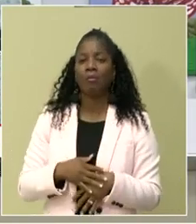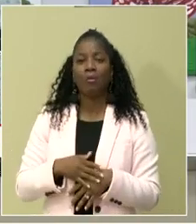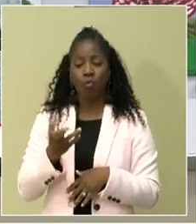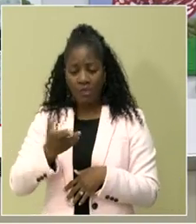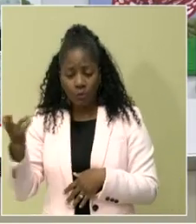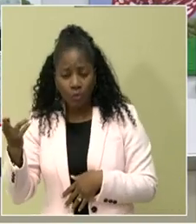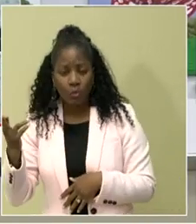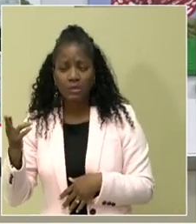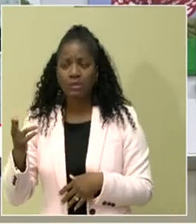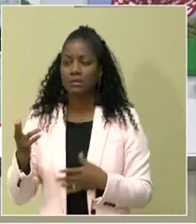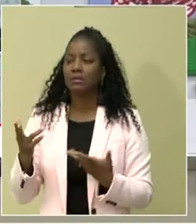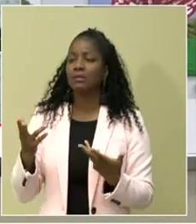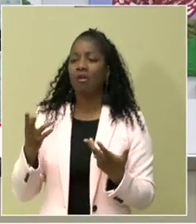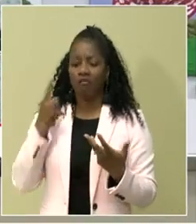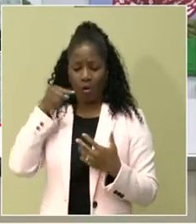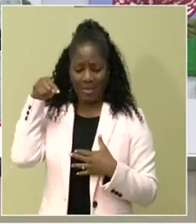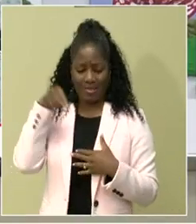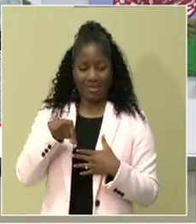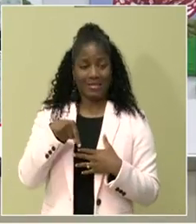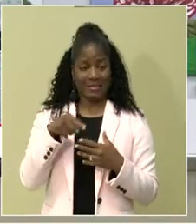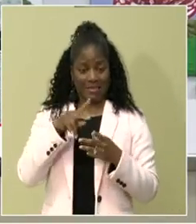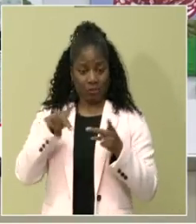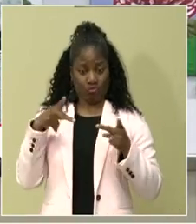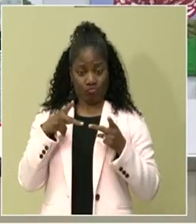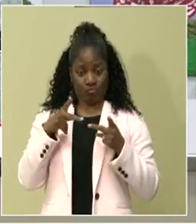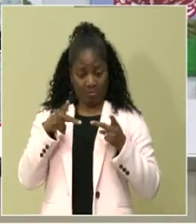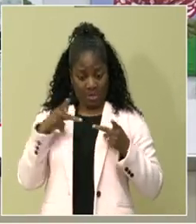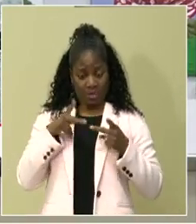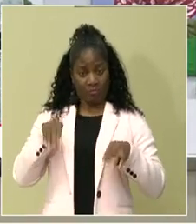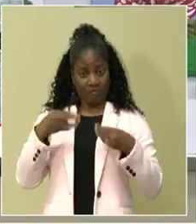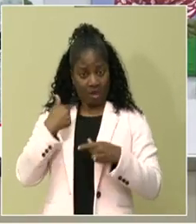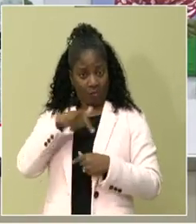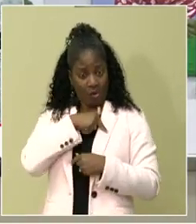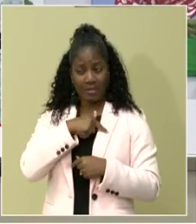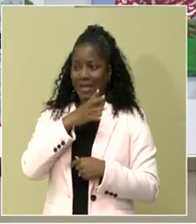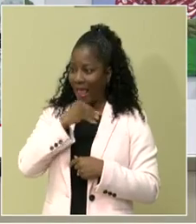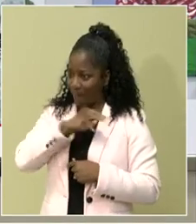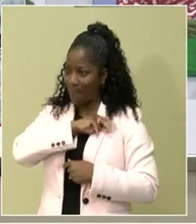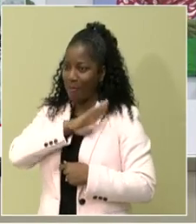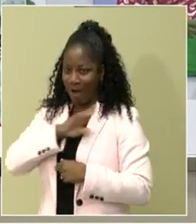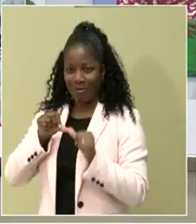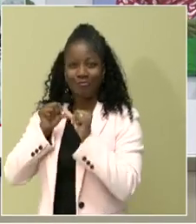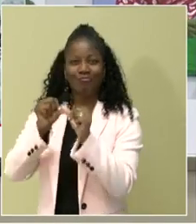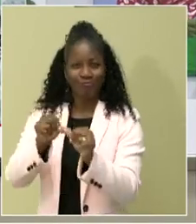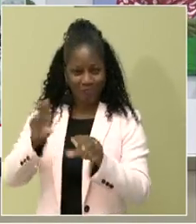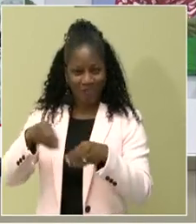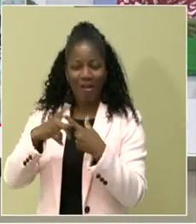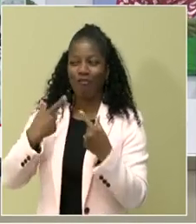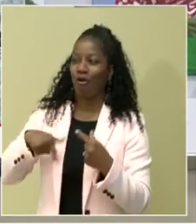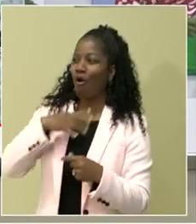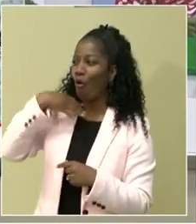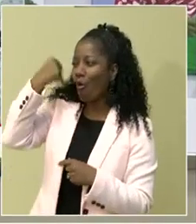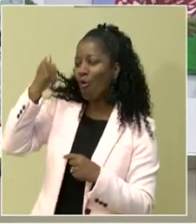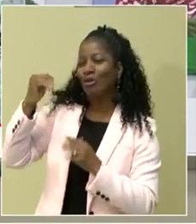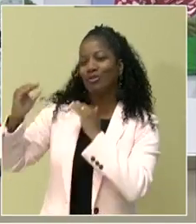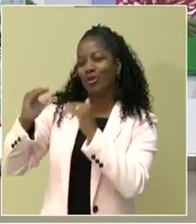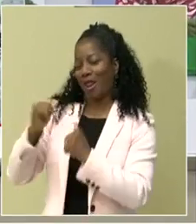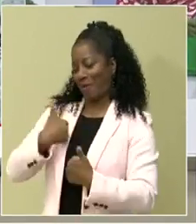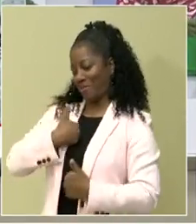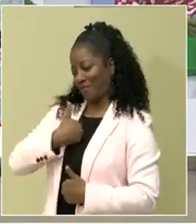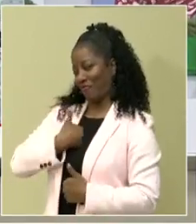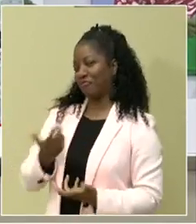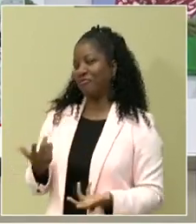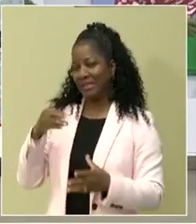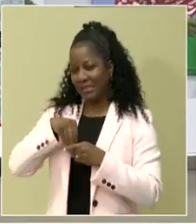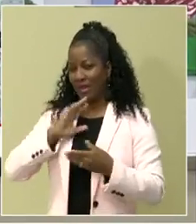resources our wellness center and the mayor continues to provide for older adults like myself in